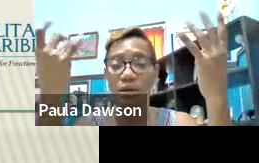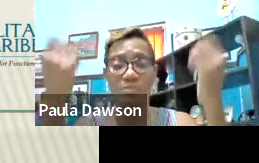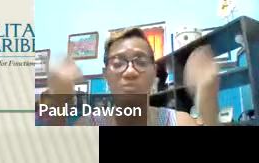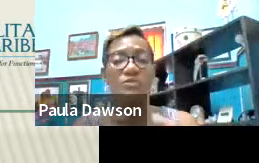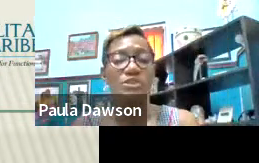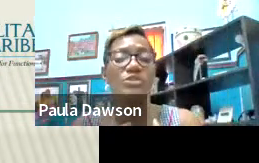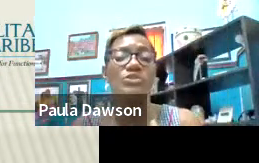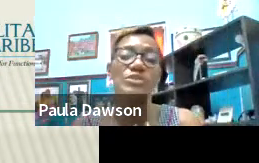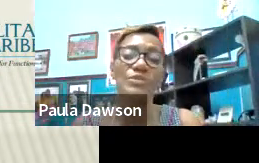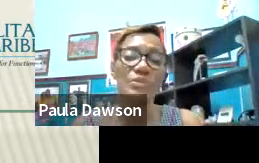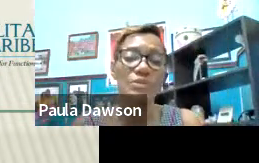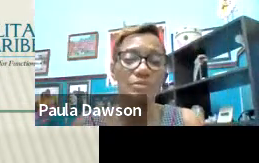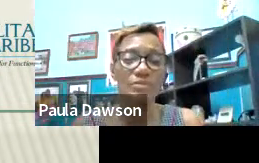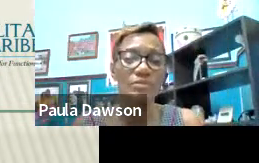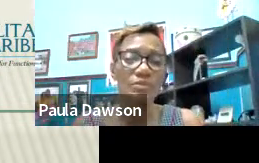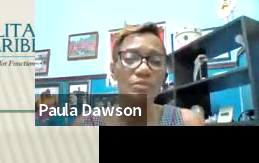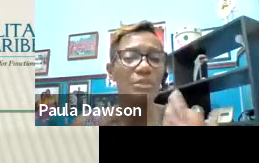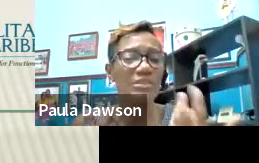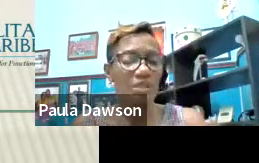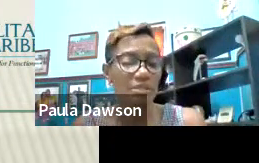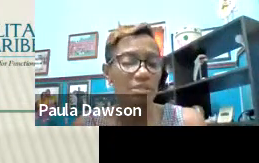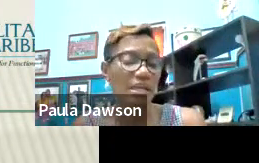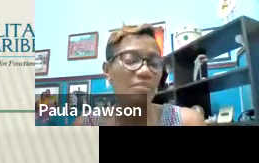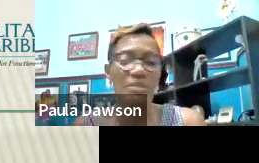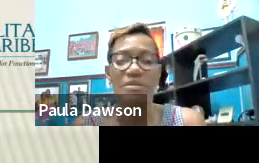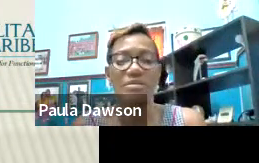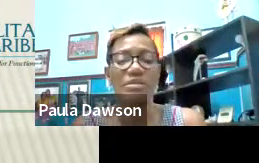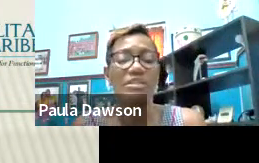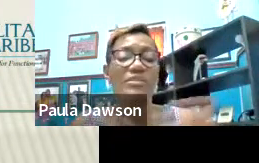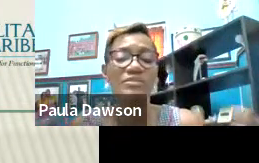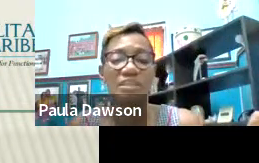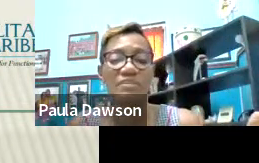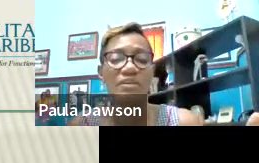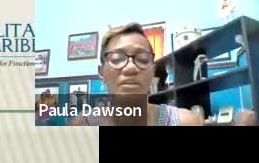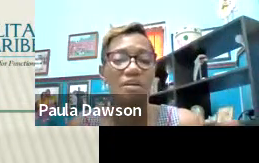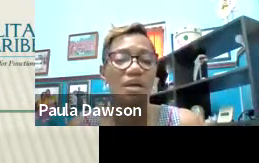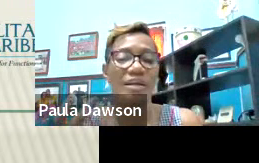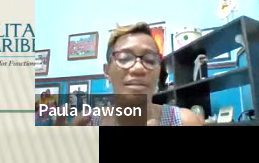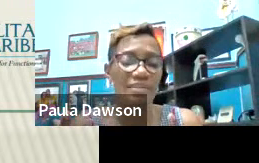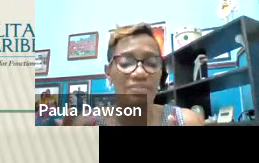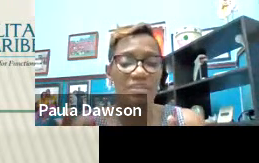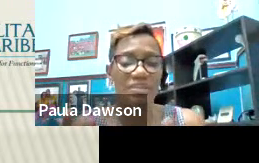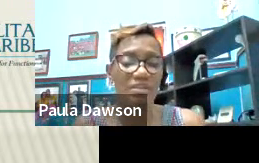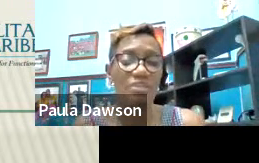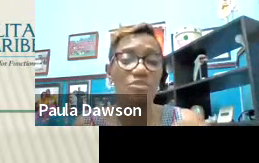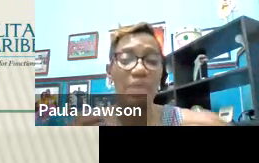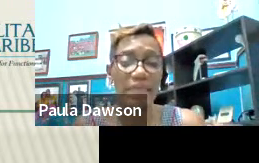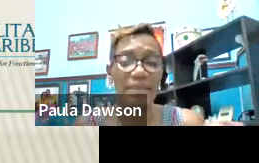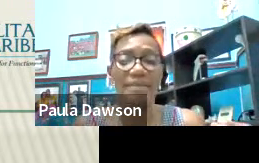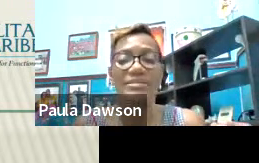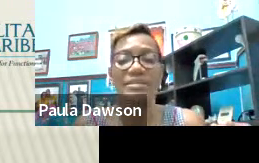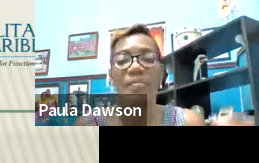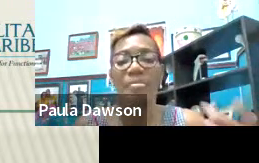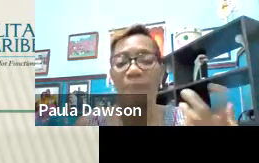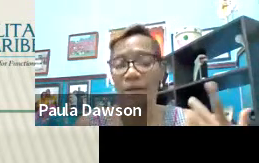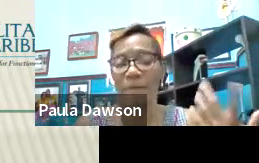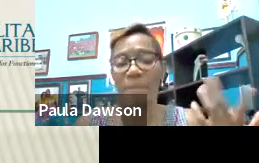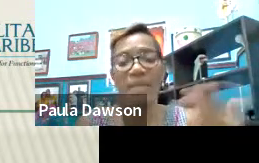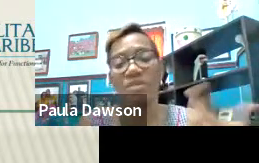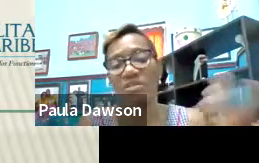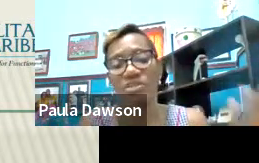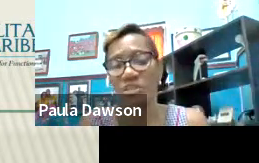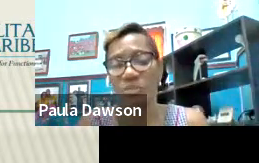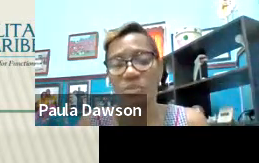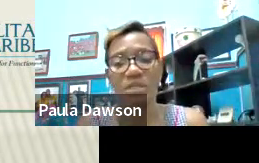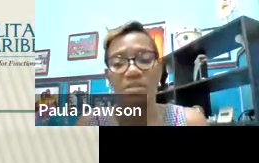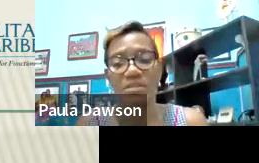in the arms for children alone. But it's easy to administer. It's very forgiving. Unlike Phenol, it's painless.